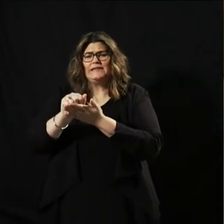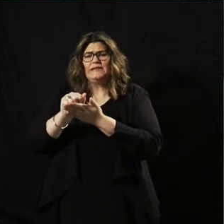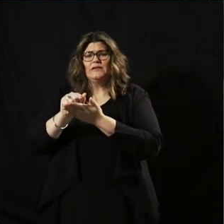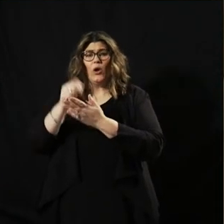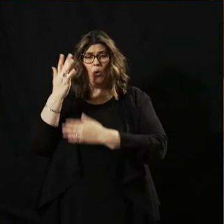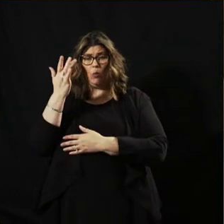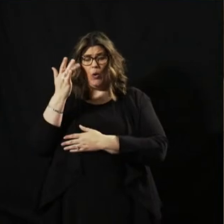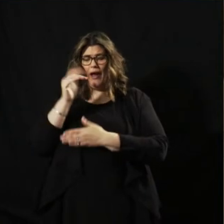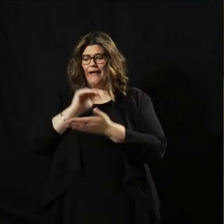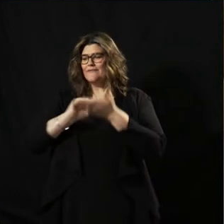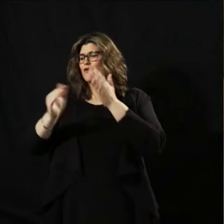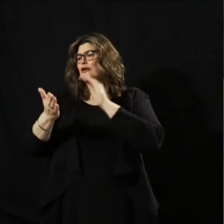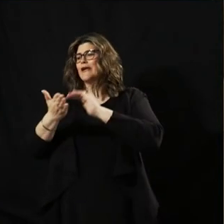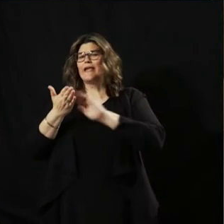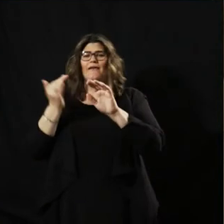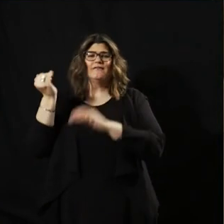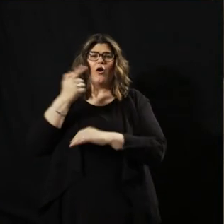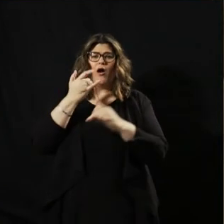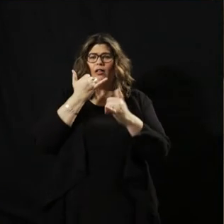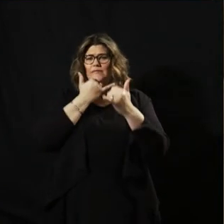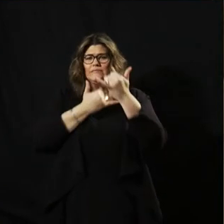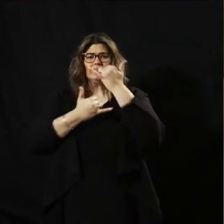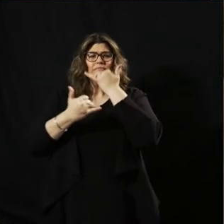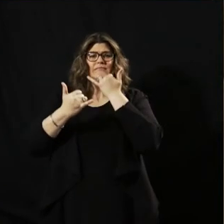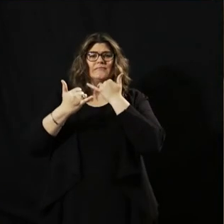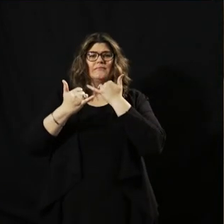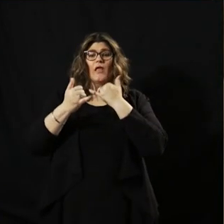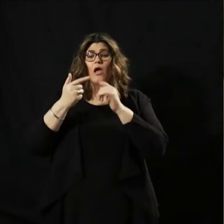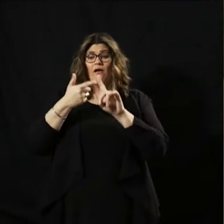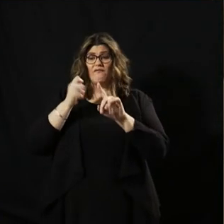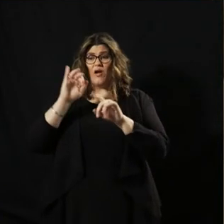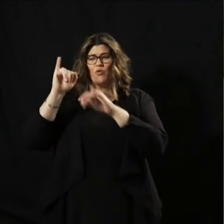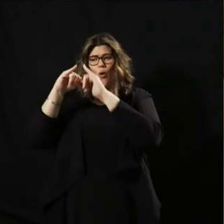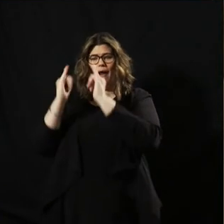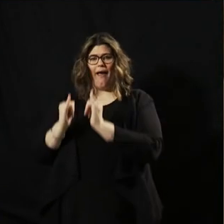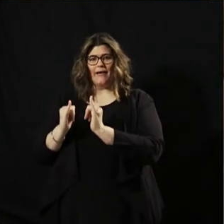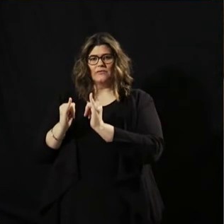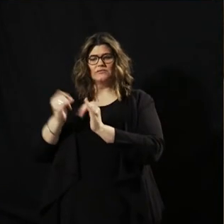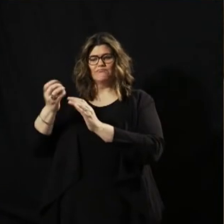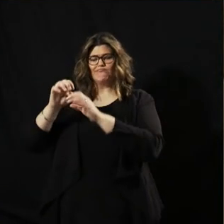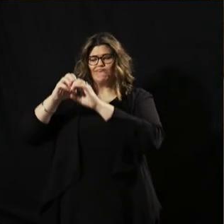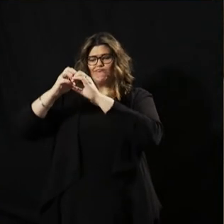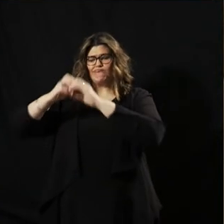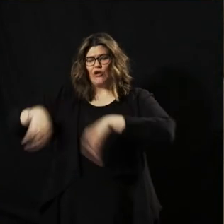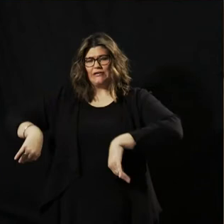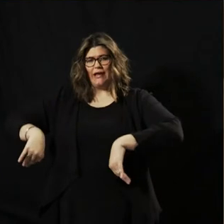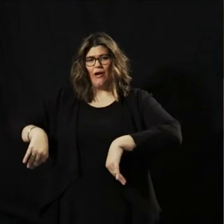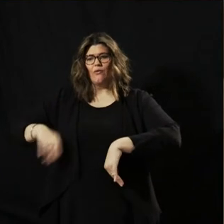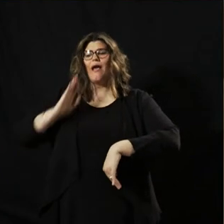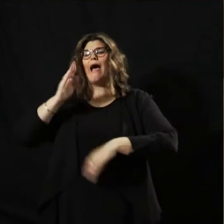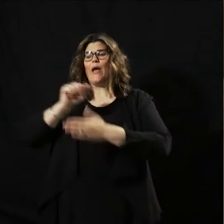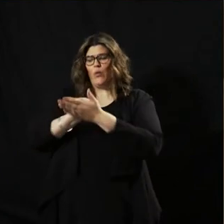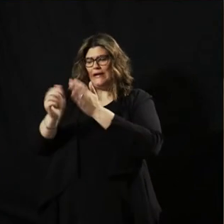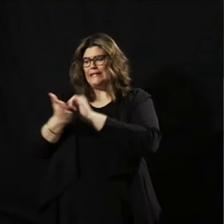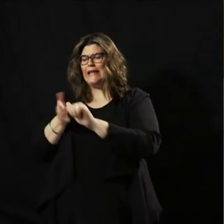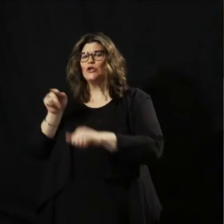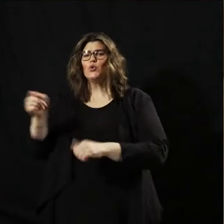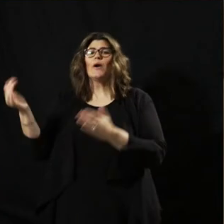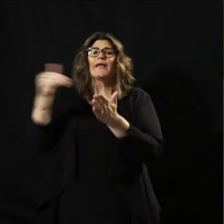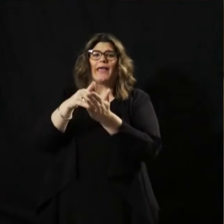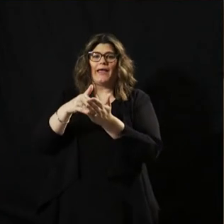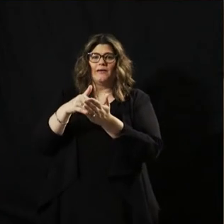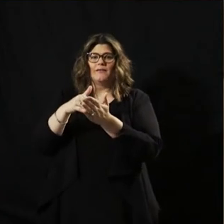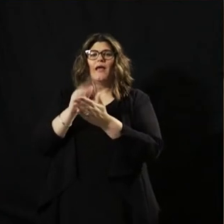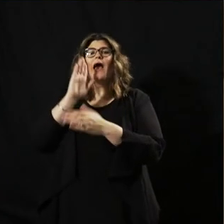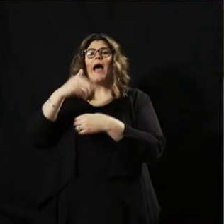from all your impurities, and from your idols I will cleanse you. I will give you a new